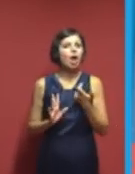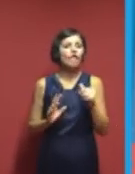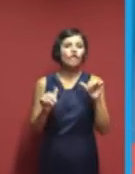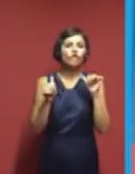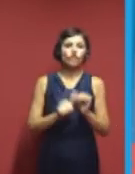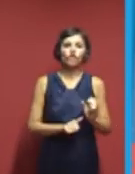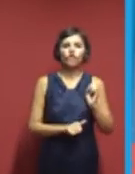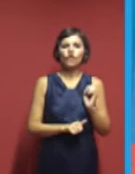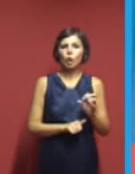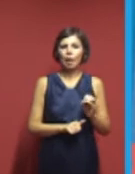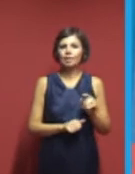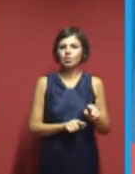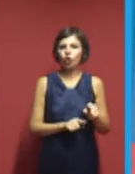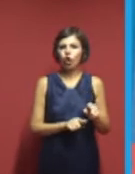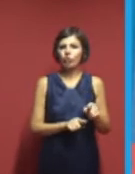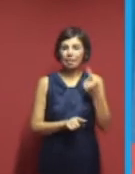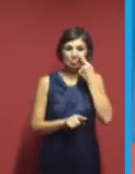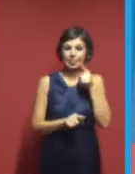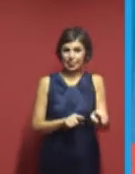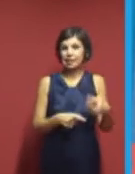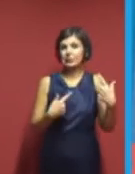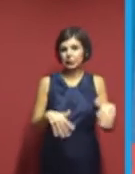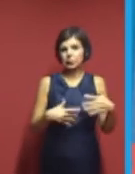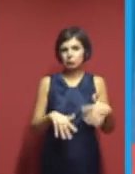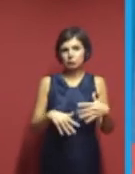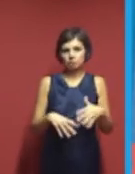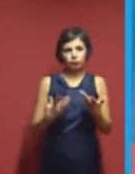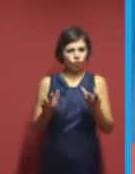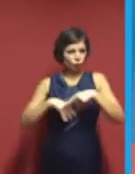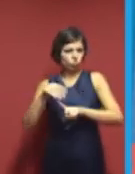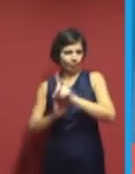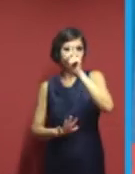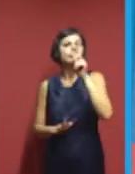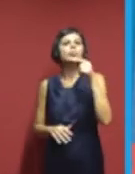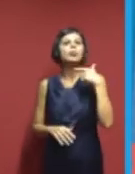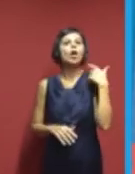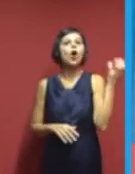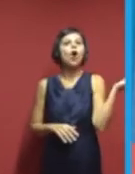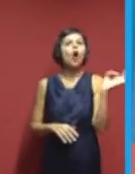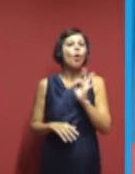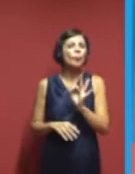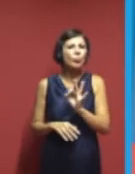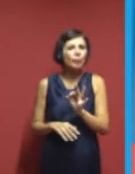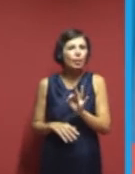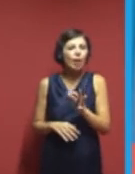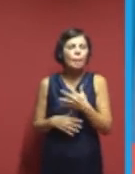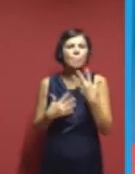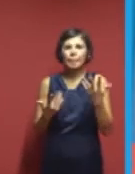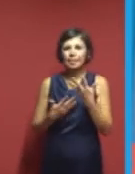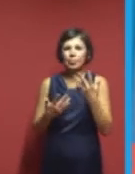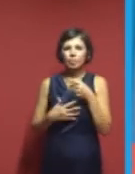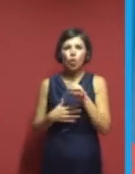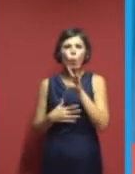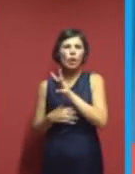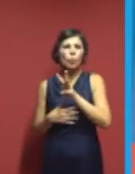said it taught him the joy of discovery and that it's all about learning on your own terms rather than a teacher explaining stuff to you. and Jeff Bezos,